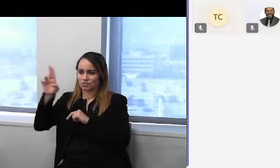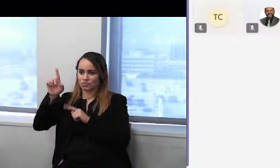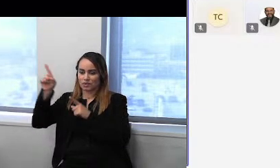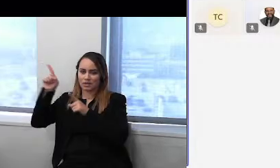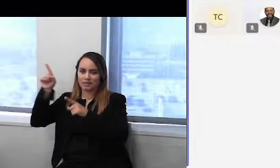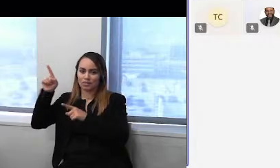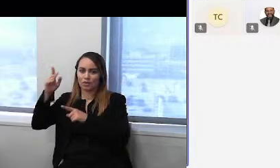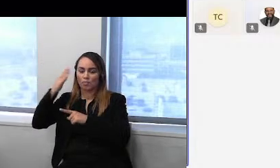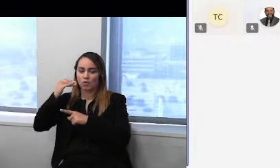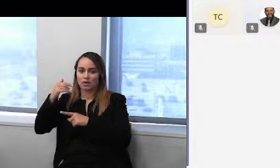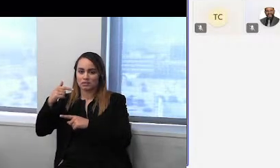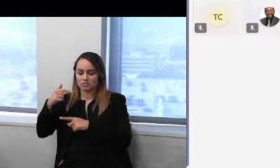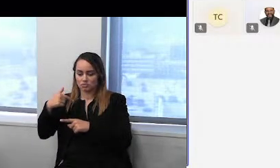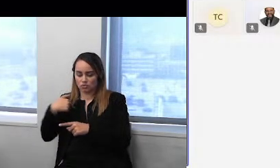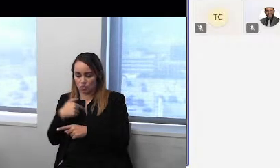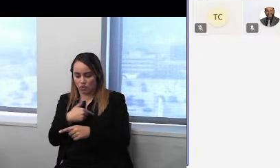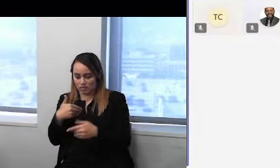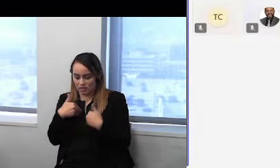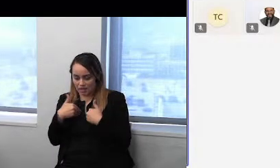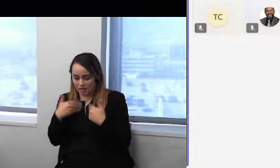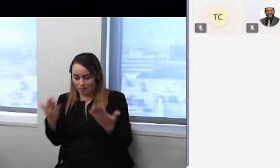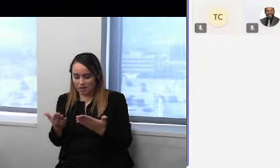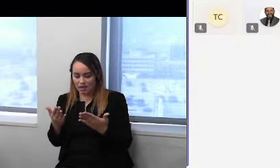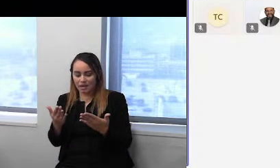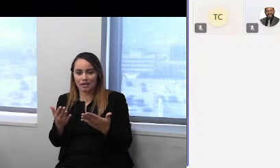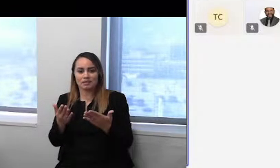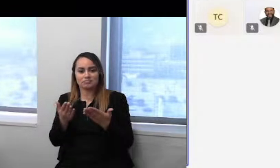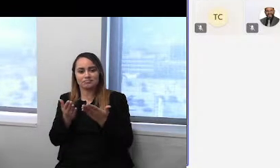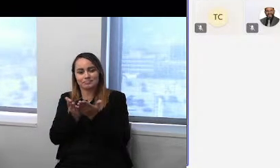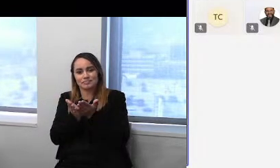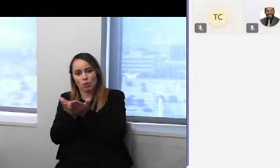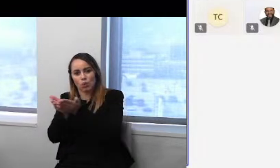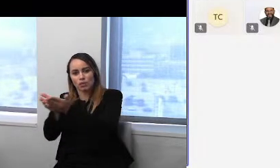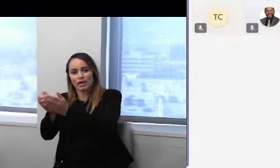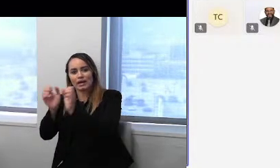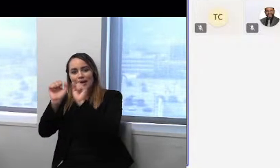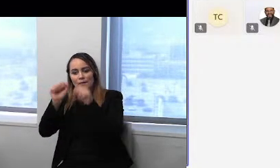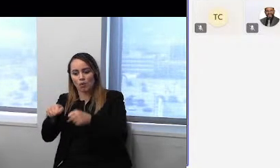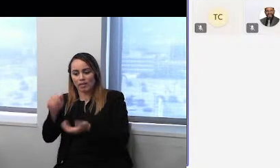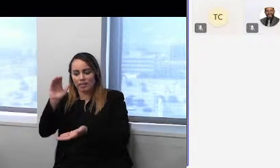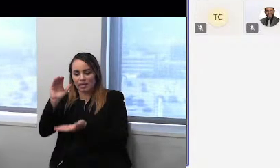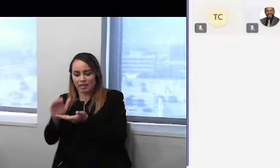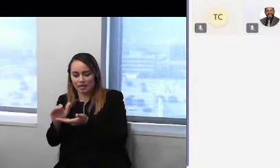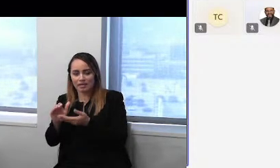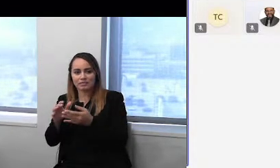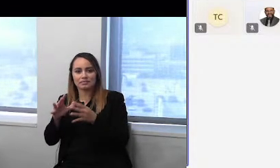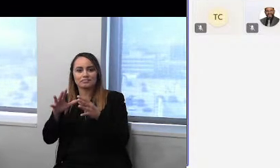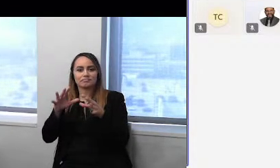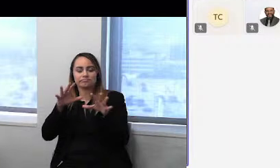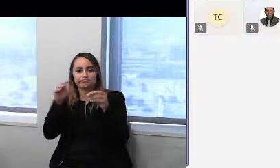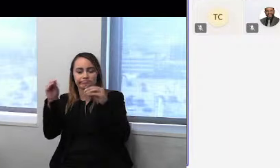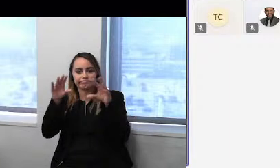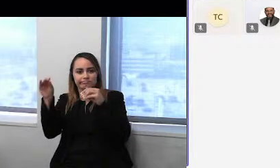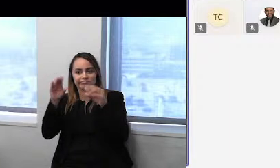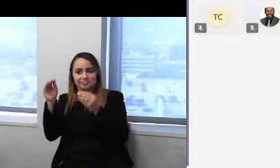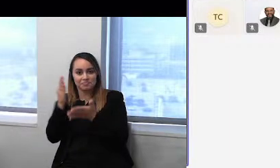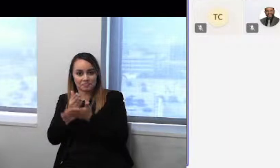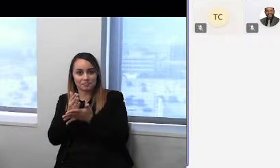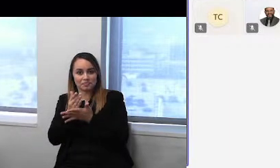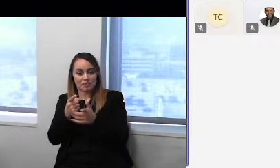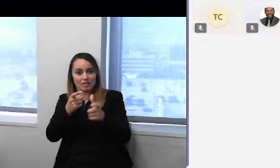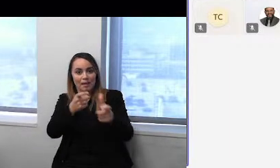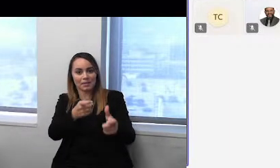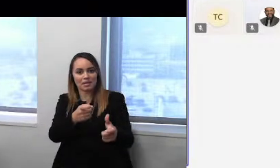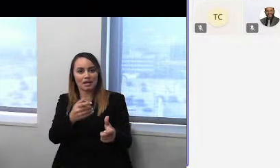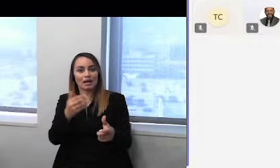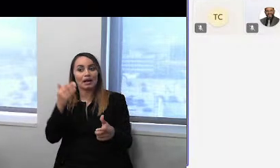that has a fleet that can counter the intermittence in a timely manner and capacity, then you